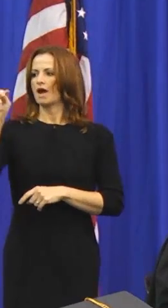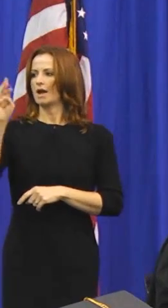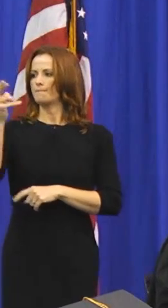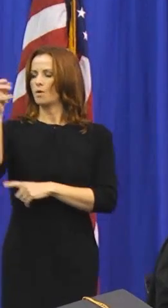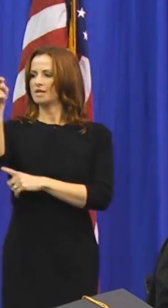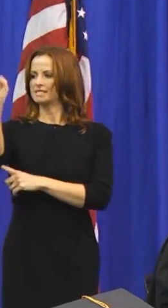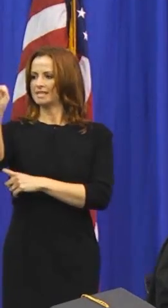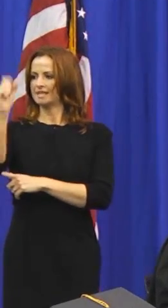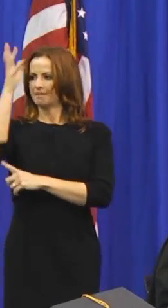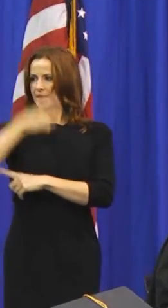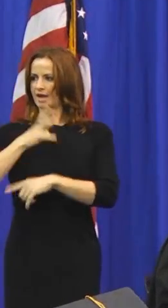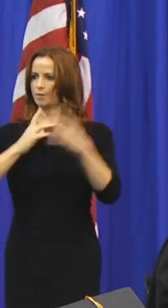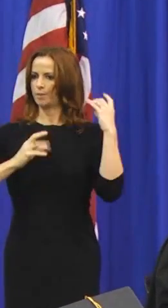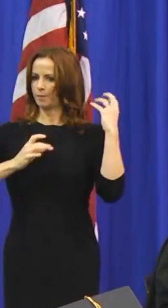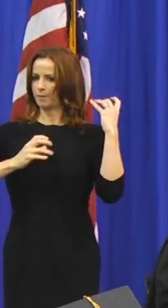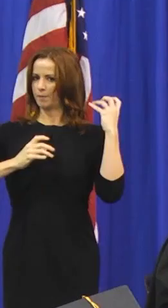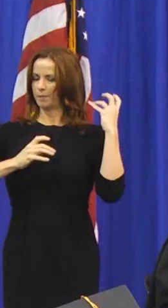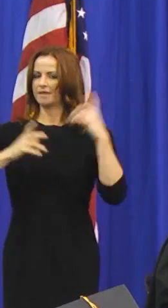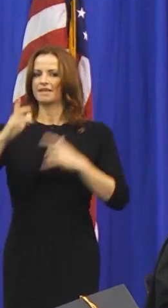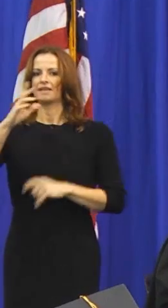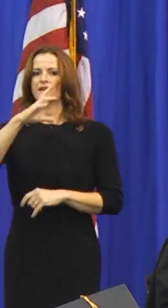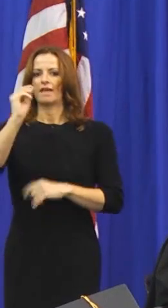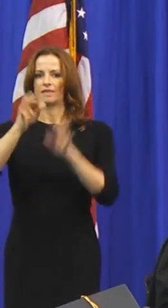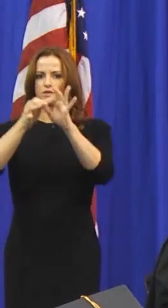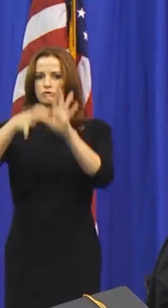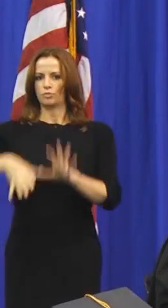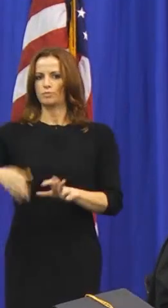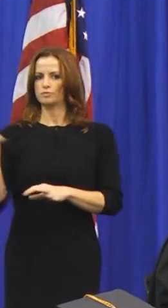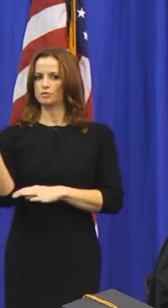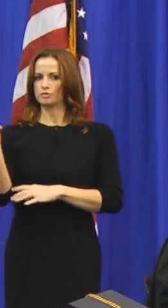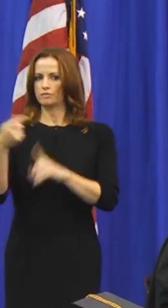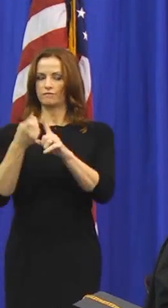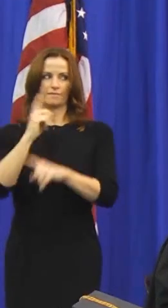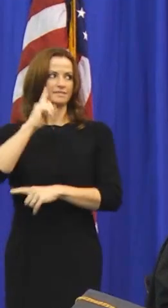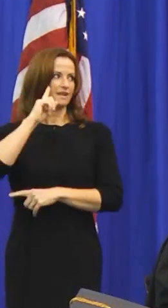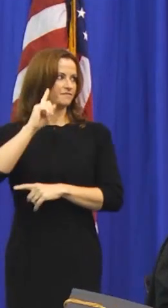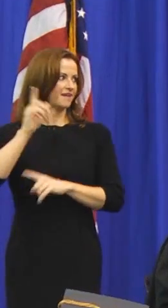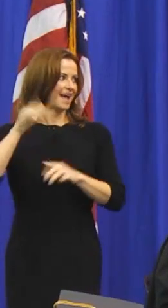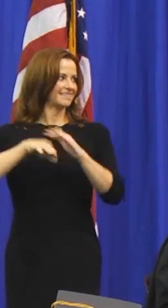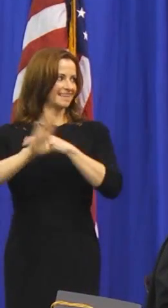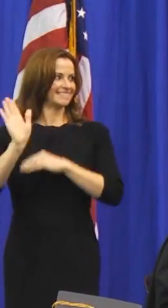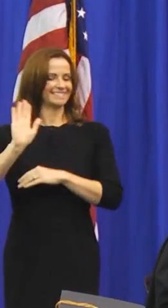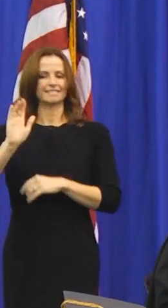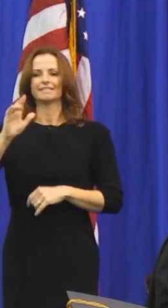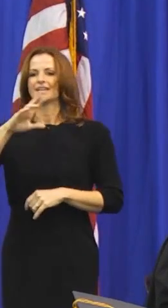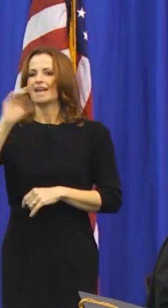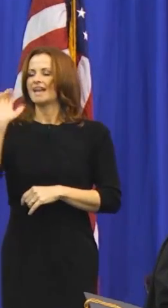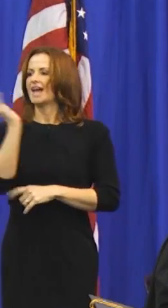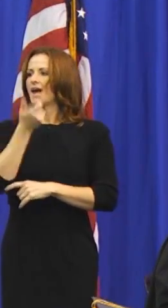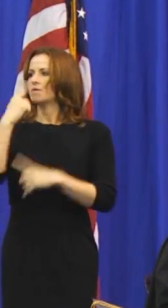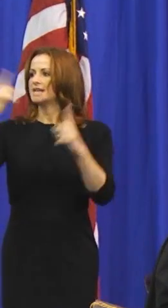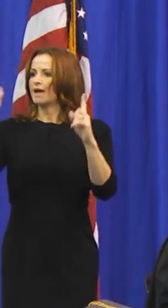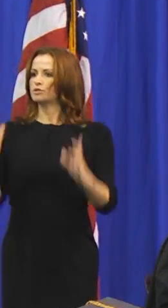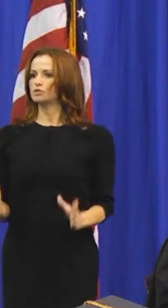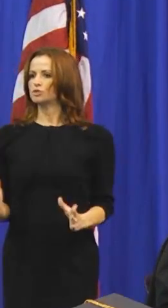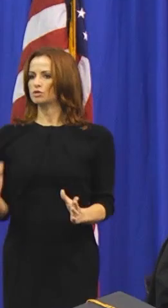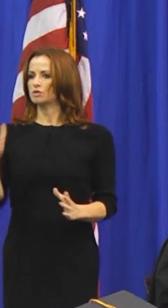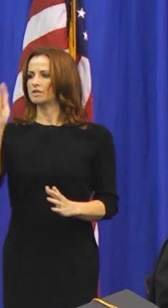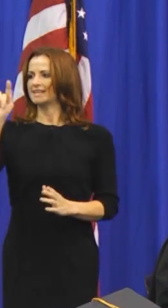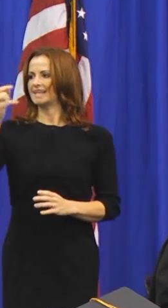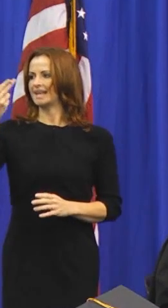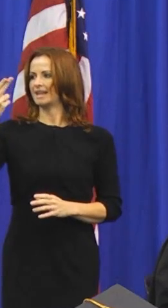the bagpiper, the interpreters from Deaf Access, our announcer,